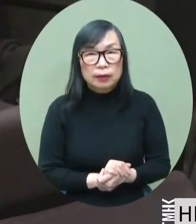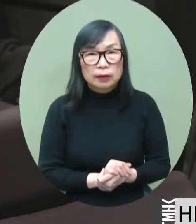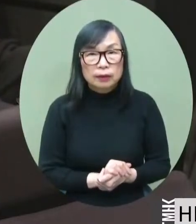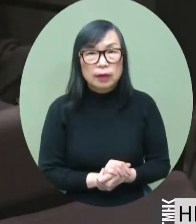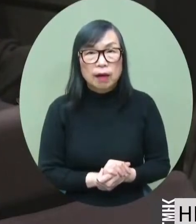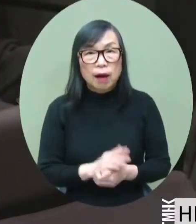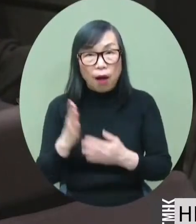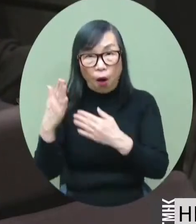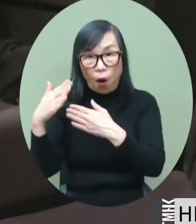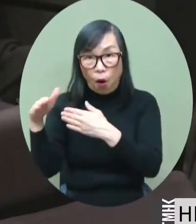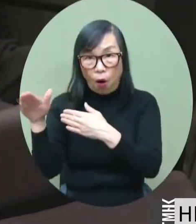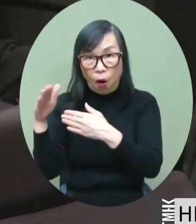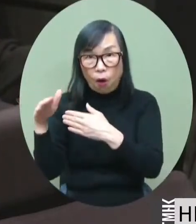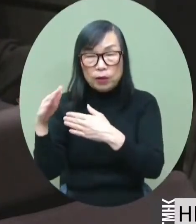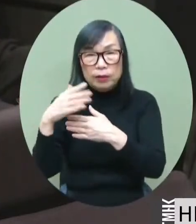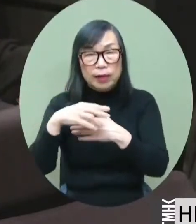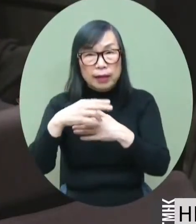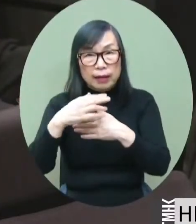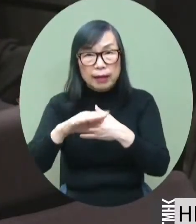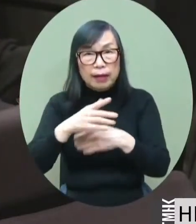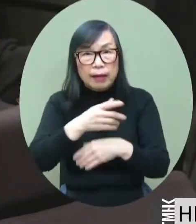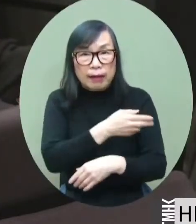councillors